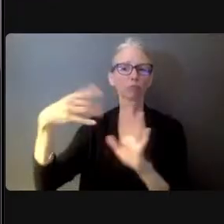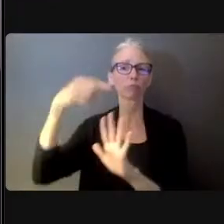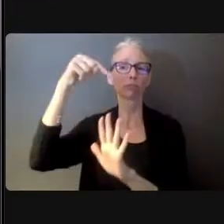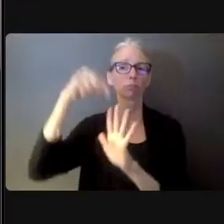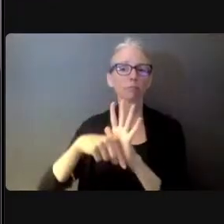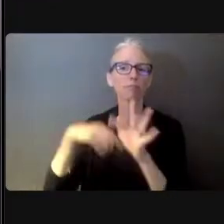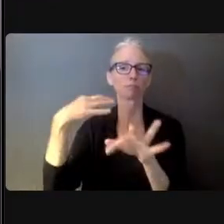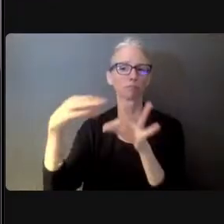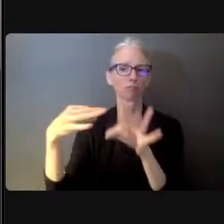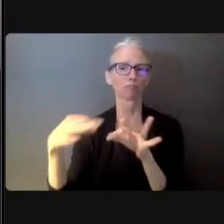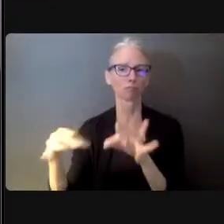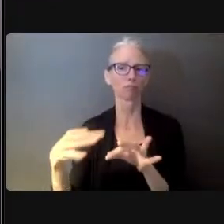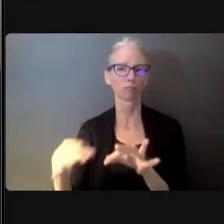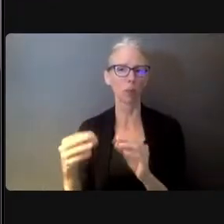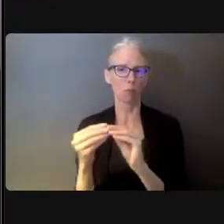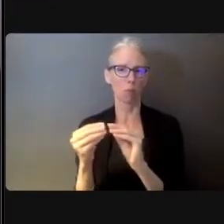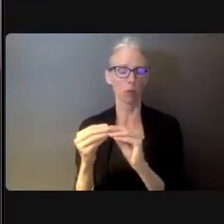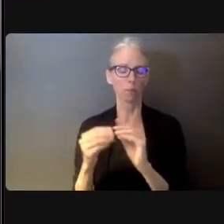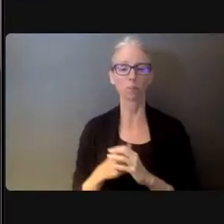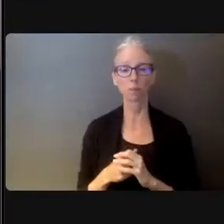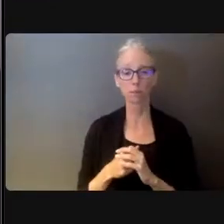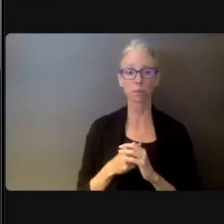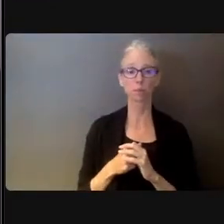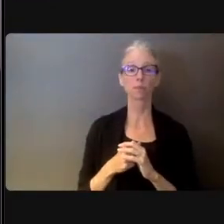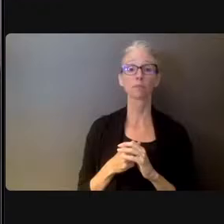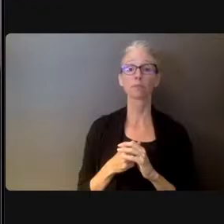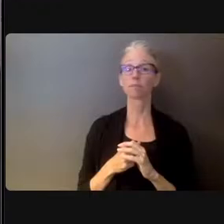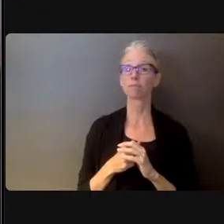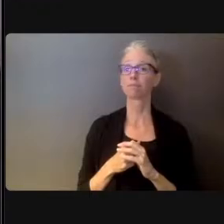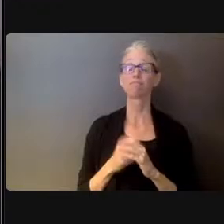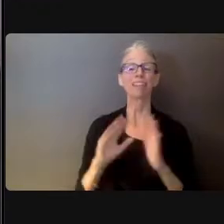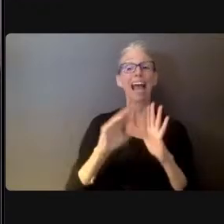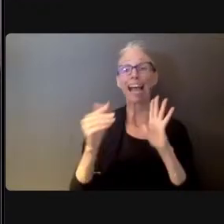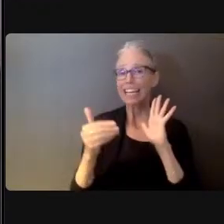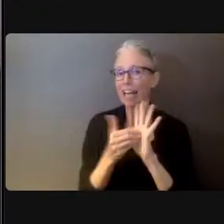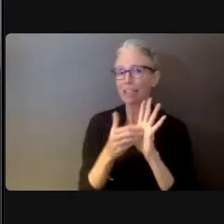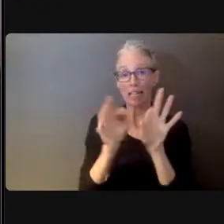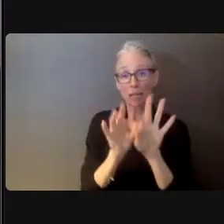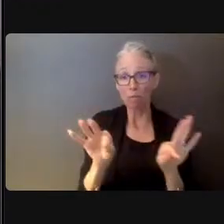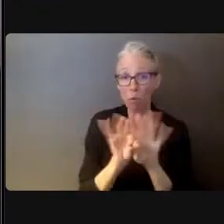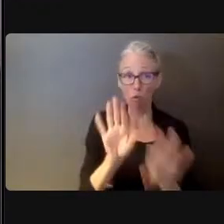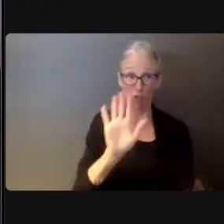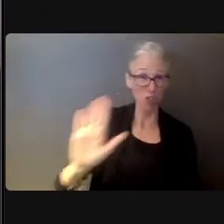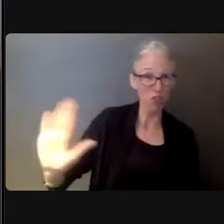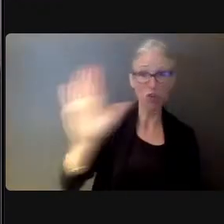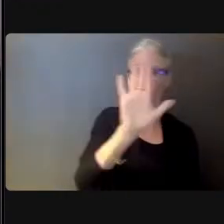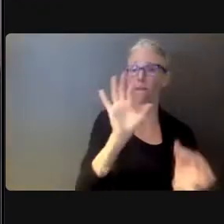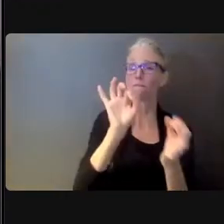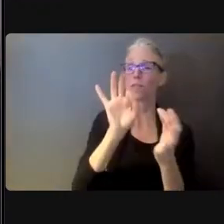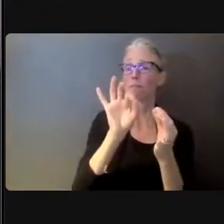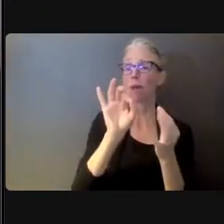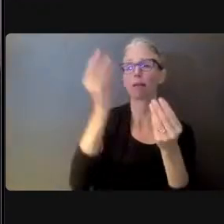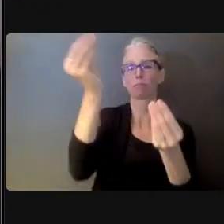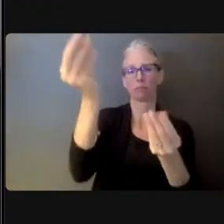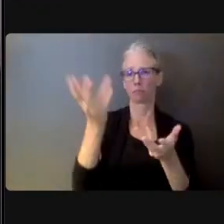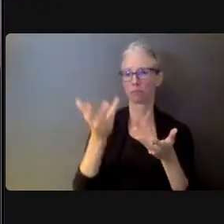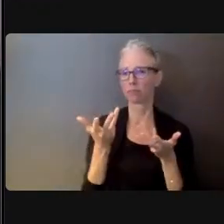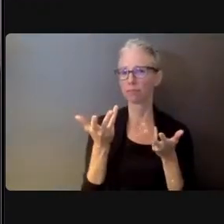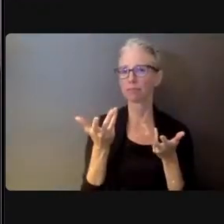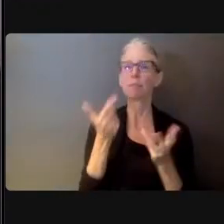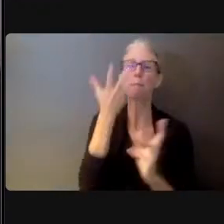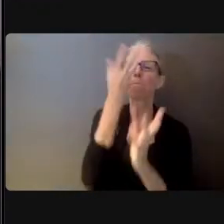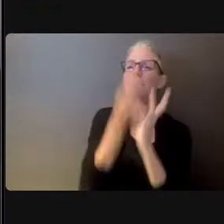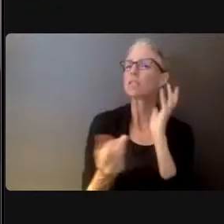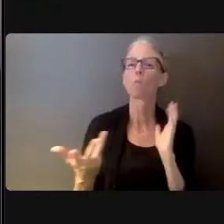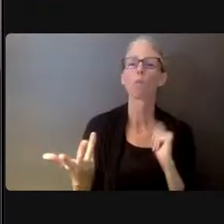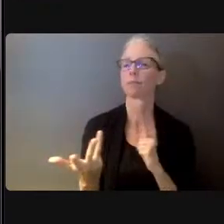collected. And really the goal is to get your feedback to see if there's anything we're missing. Is there something about the approach or the information